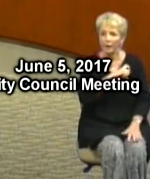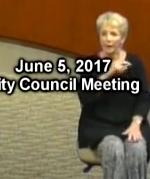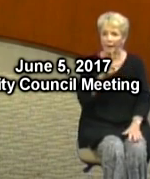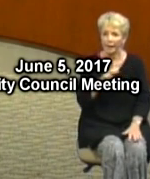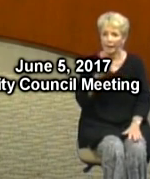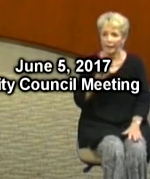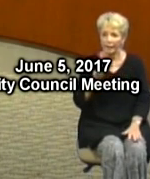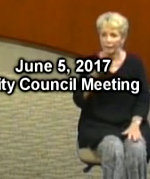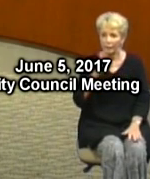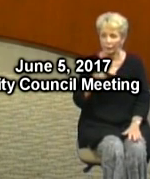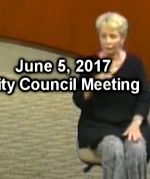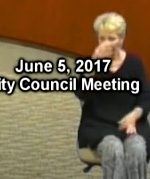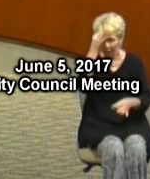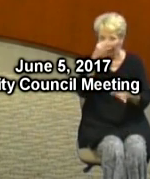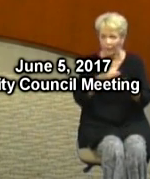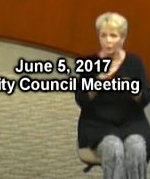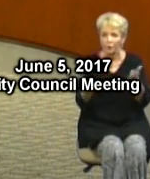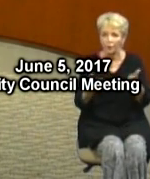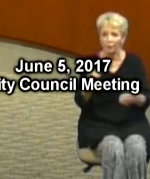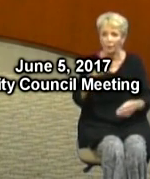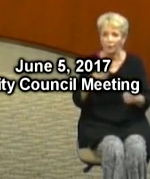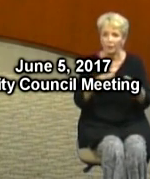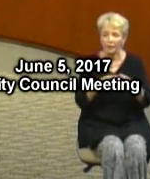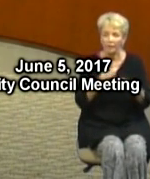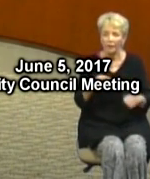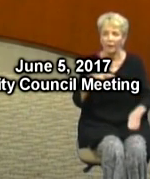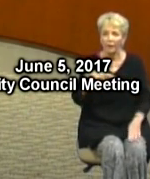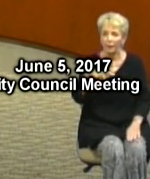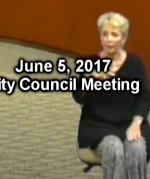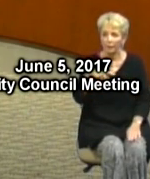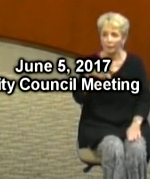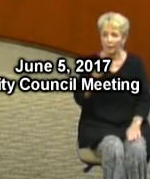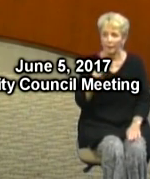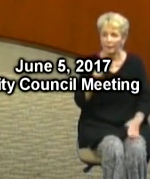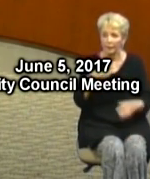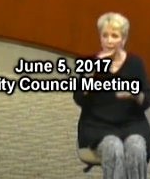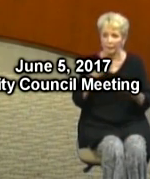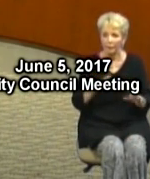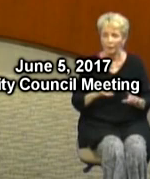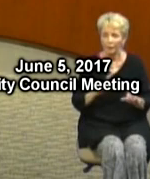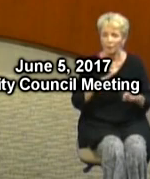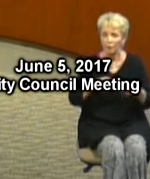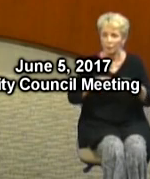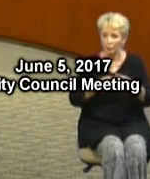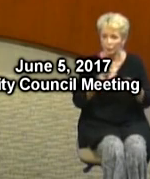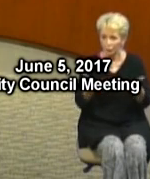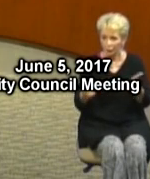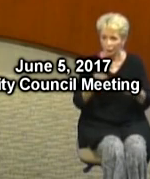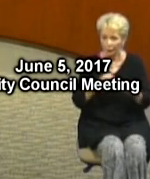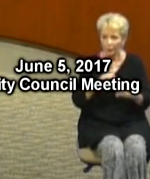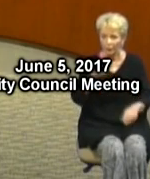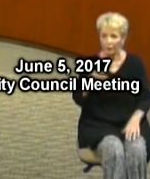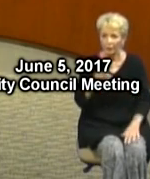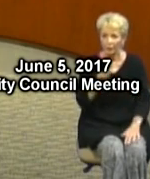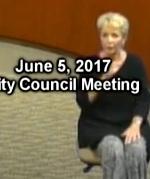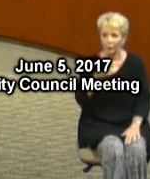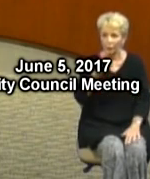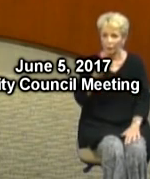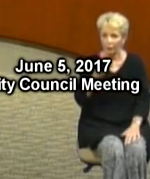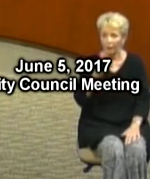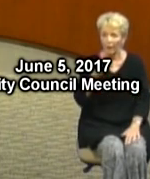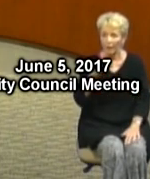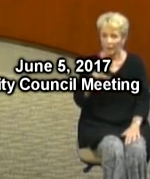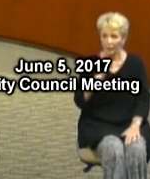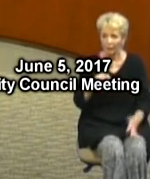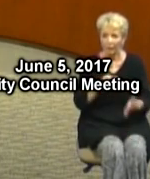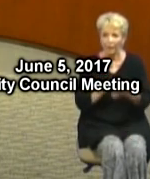Shrek has faithfully served the Morganton Department of Public Safety since he was placed into service in June 2011,